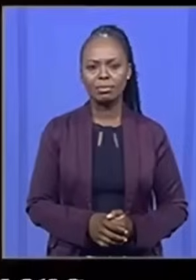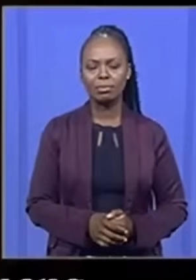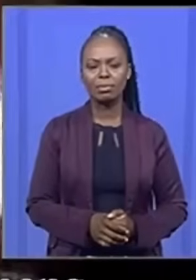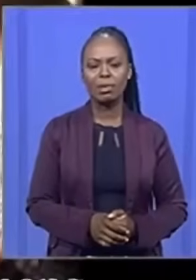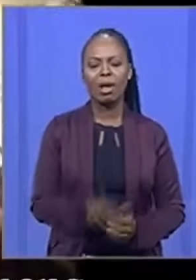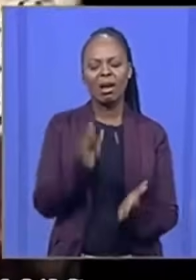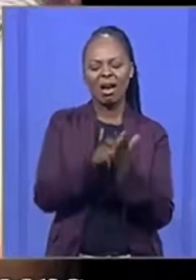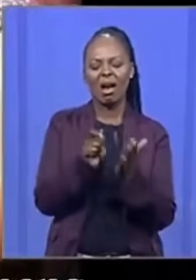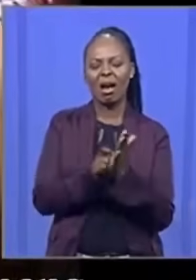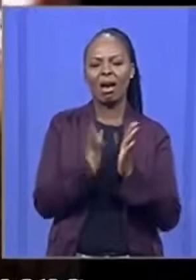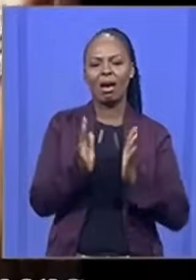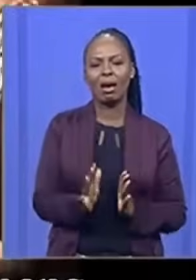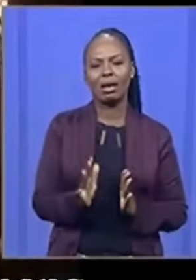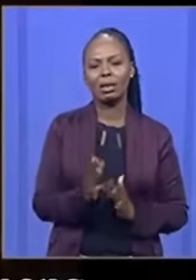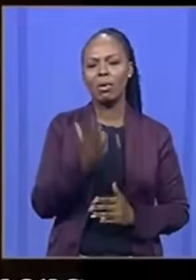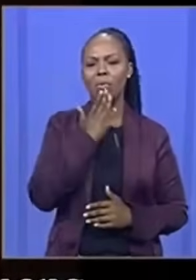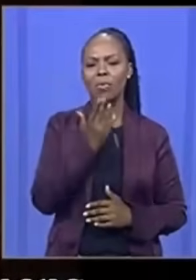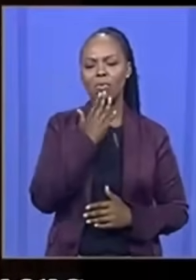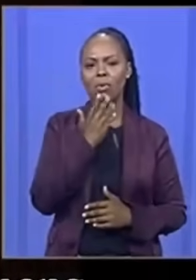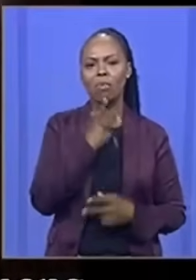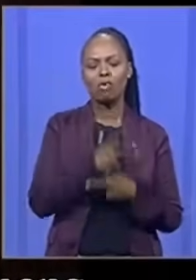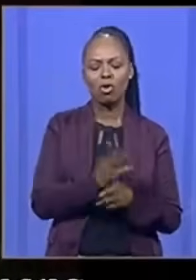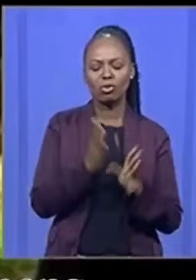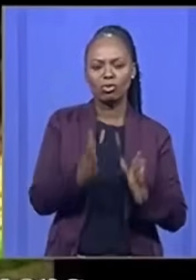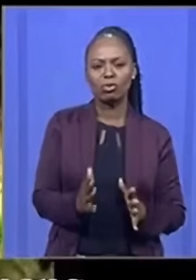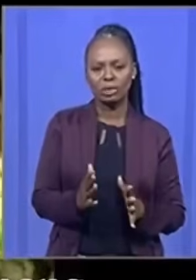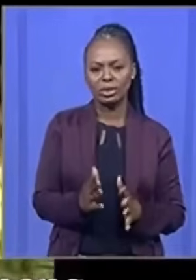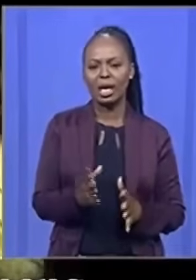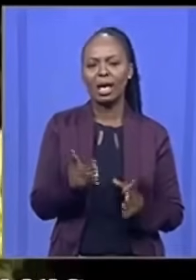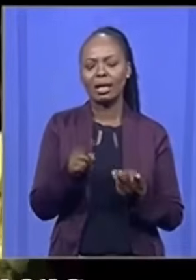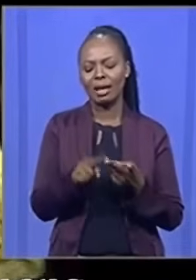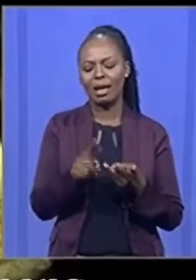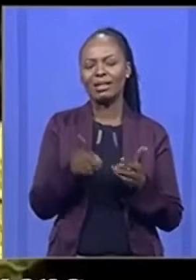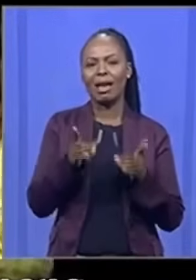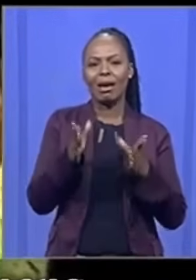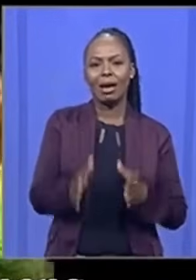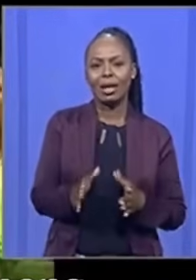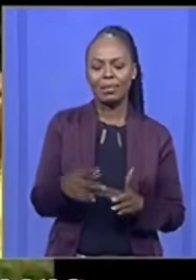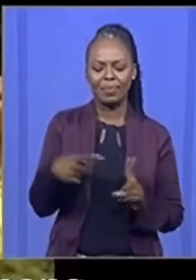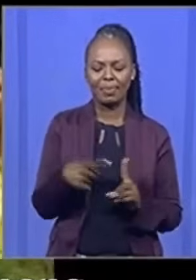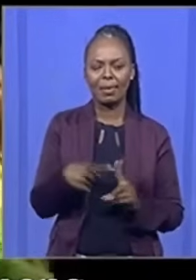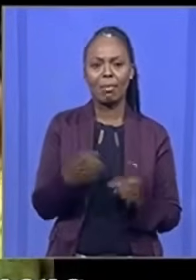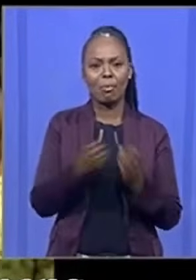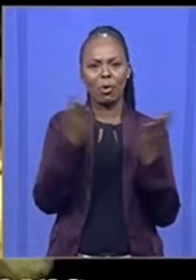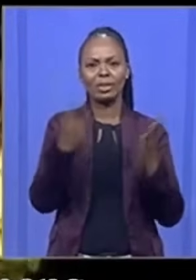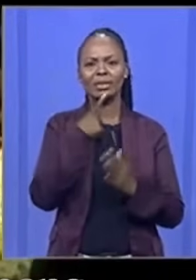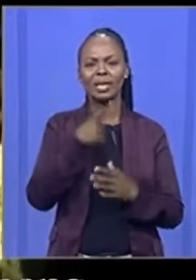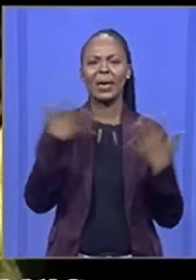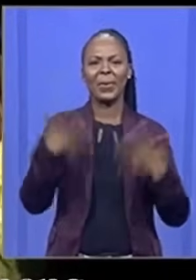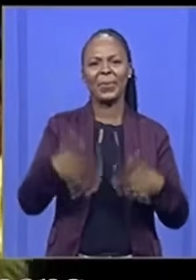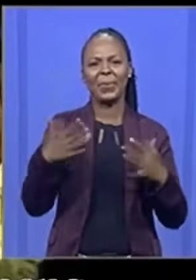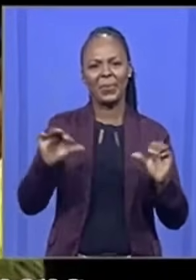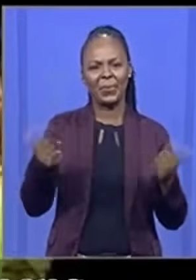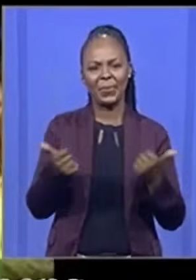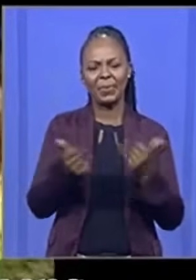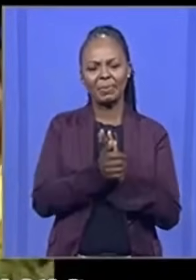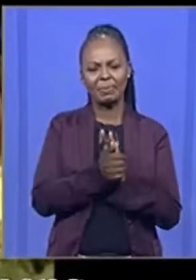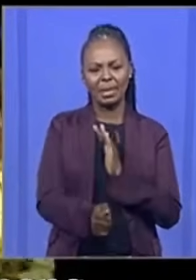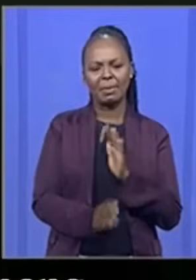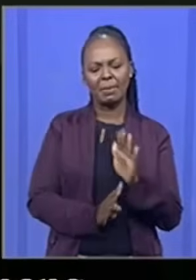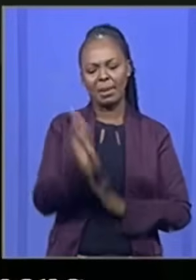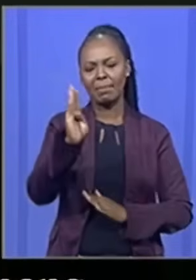Ngodi e mong wa papadi ya kalaneng ebile e le mohlahisi Tunokwe o re ha o mohlanga kileng a tholetswa ka hore ke yena mokapi wa Sarafina. I'm